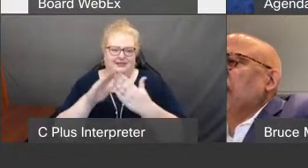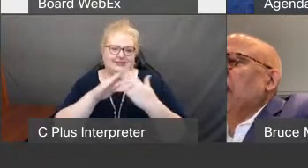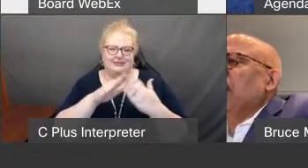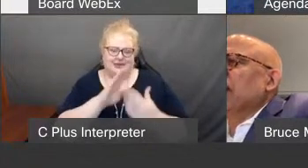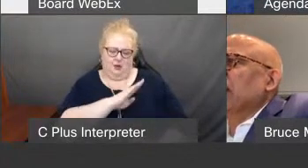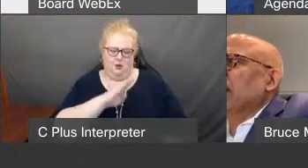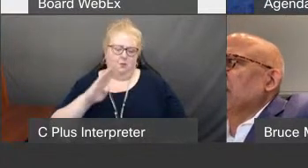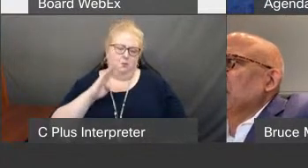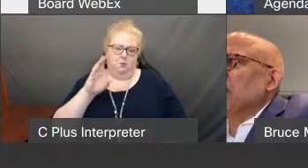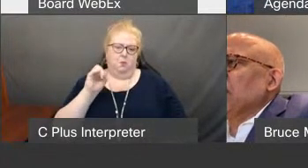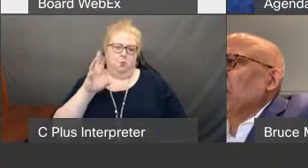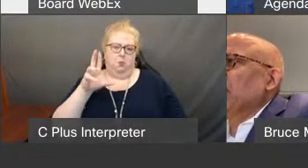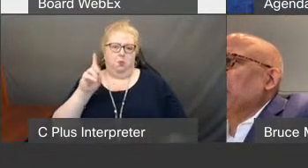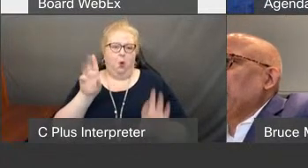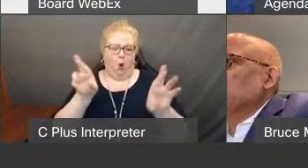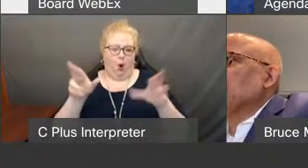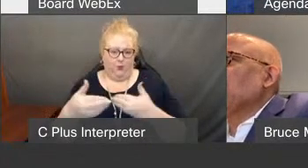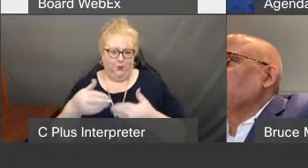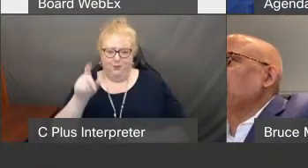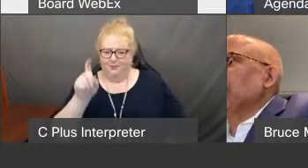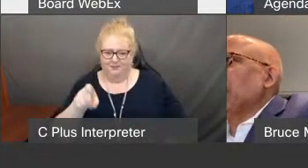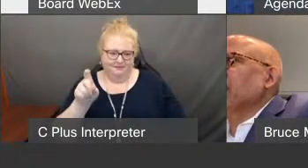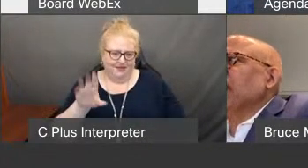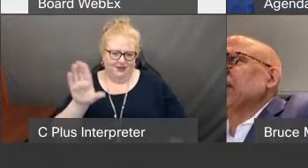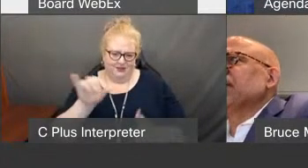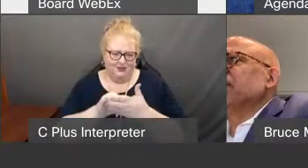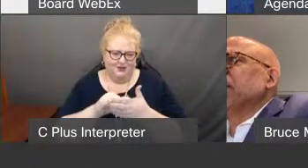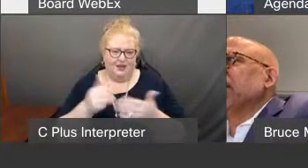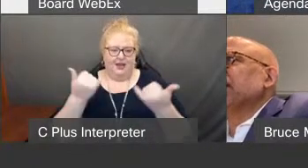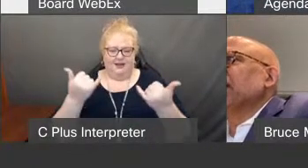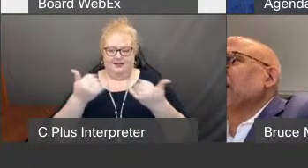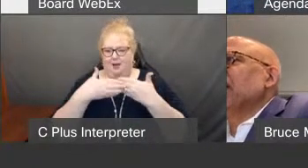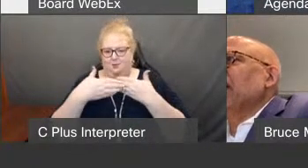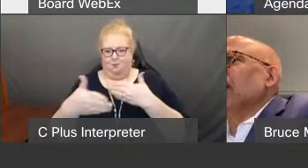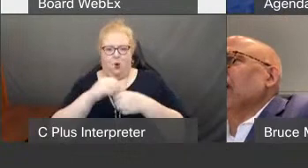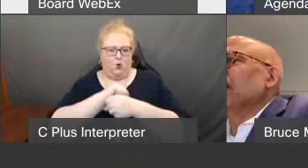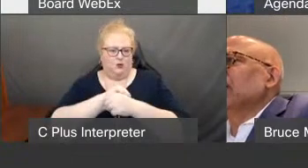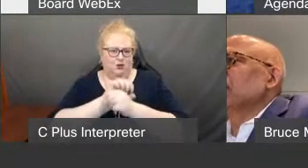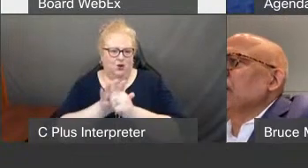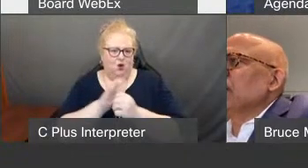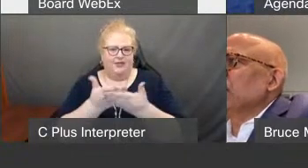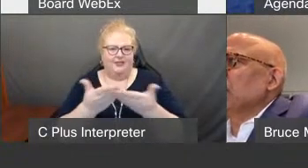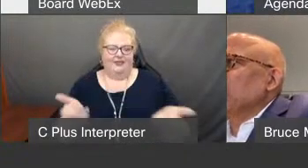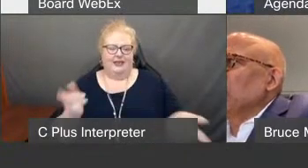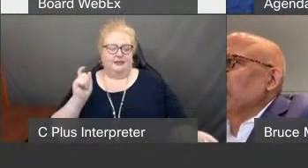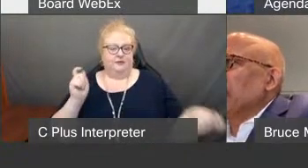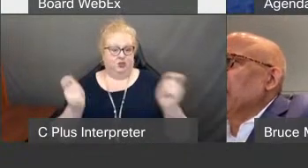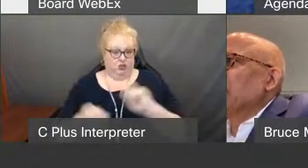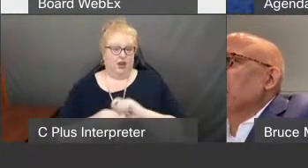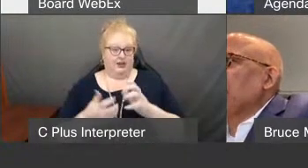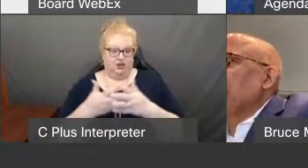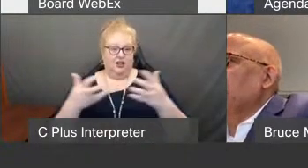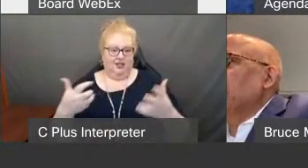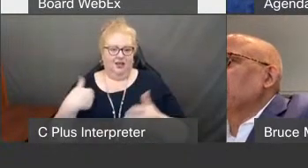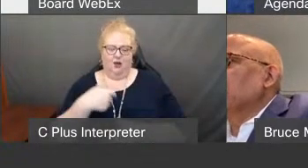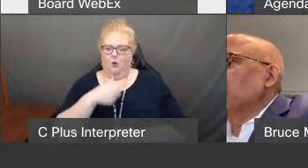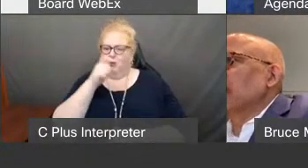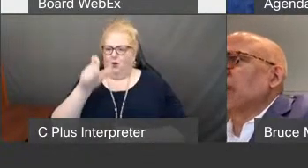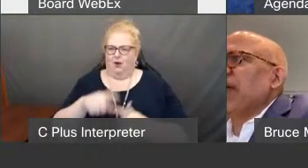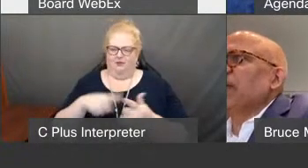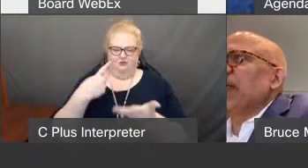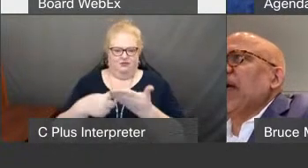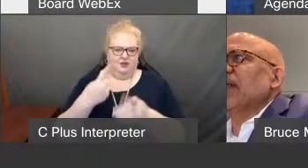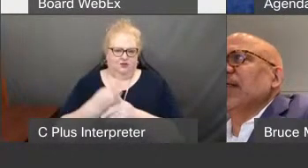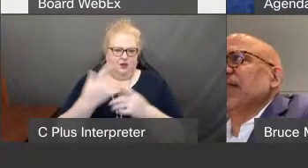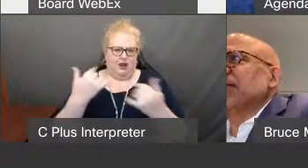future. I think, you know, post-COVID, a lot of things have changed. We don't have to get into it right now, but we're